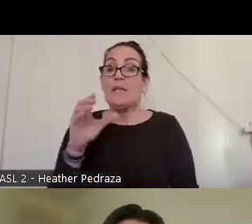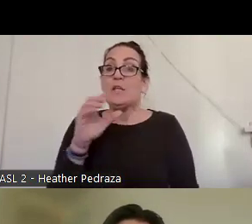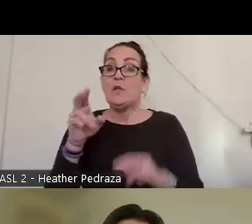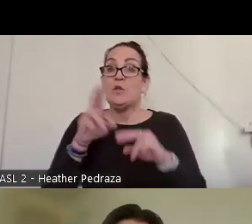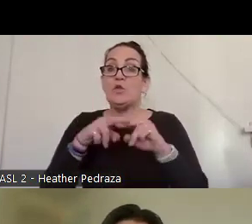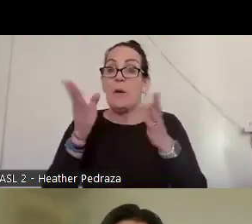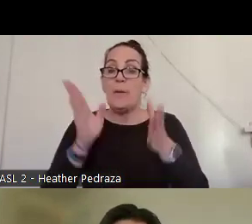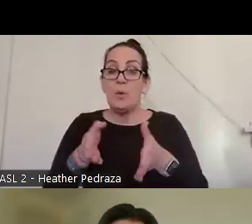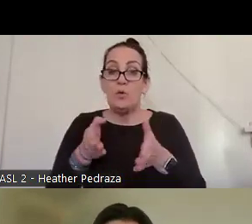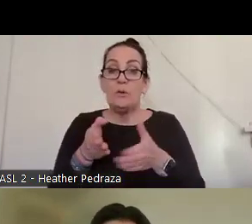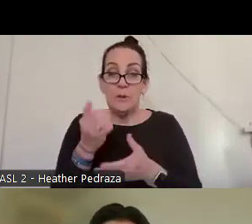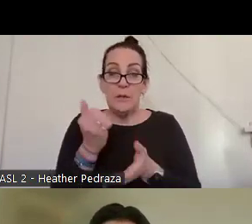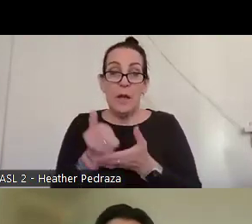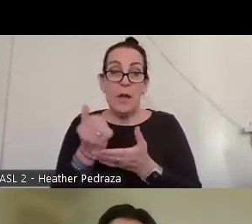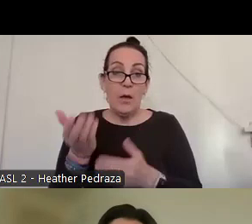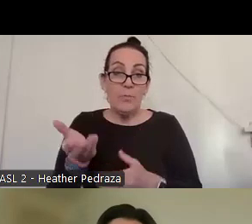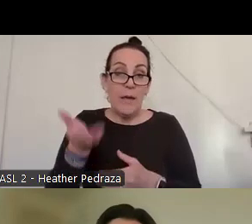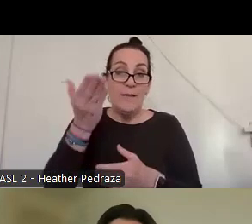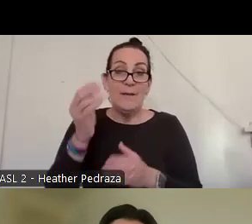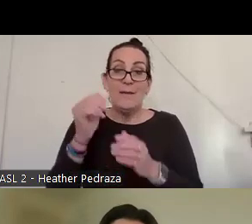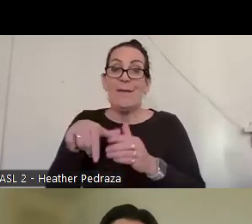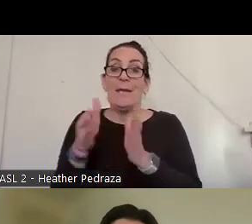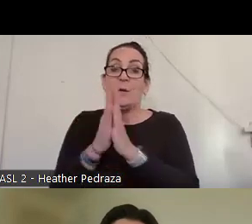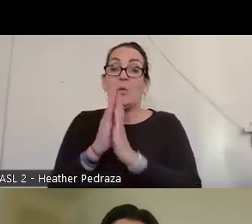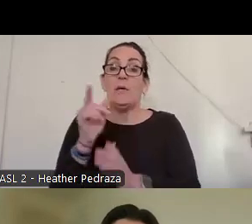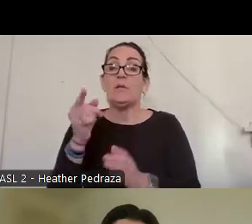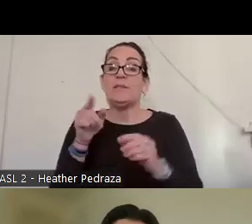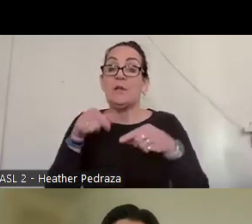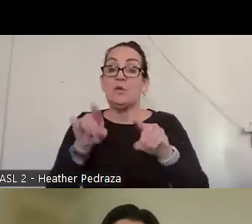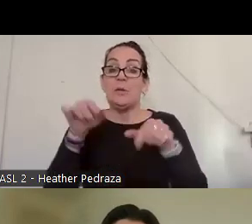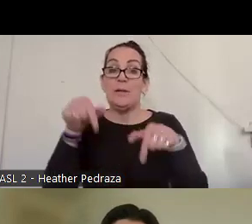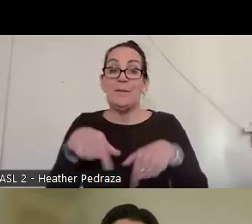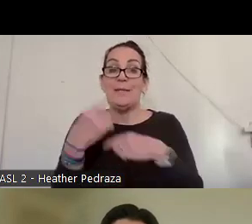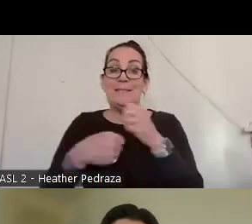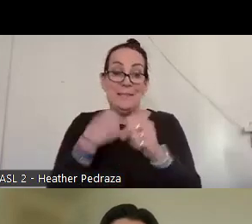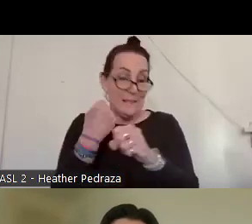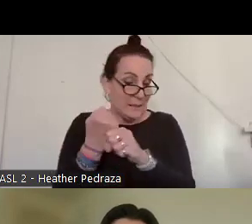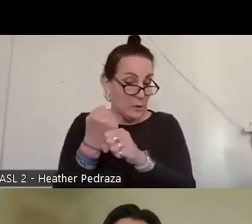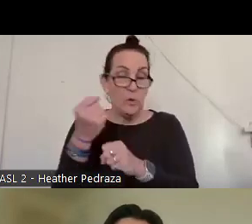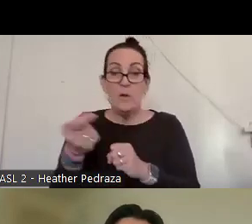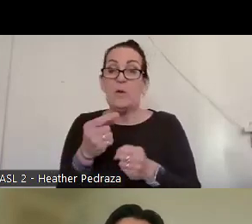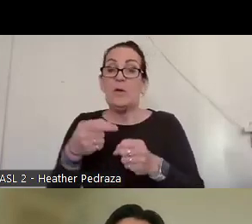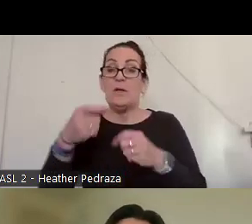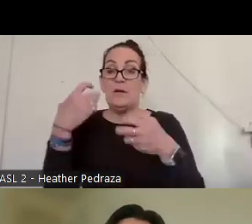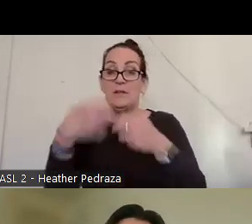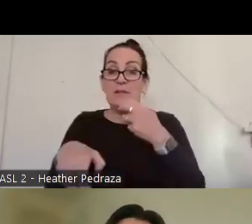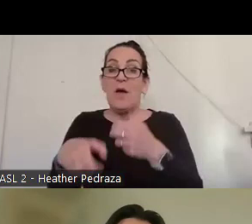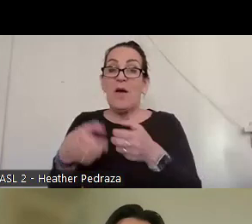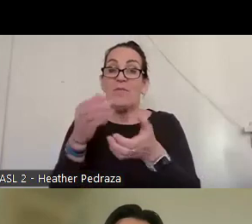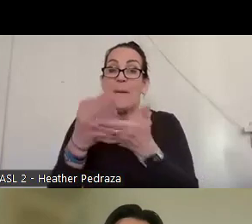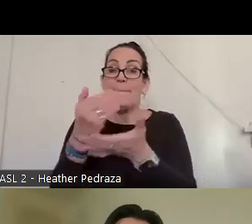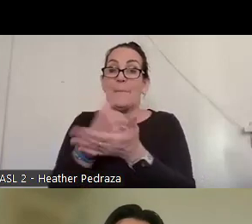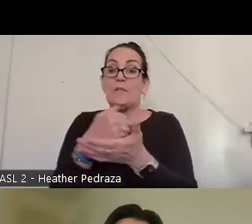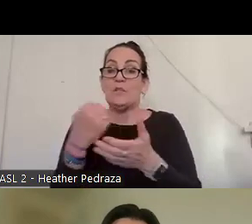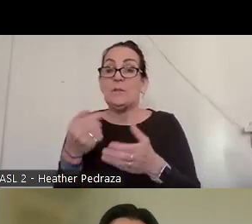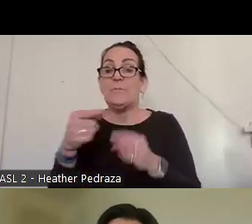especially during what many of us understand is a difficult budget year and a difficult year for budget requests. And then we are looking to finalize a